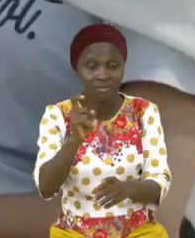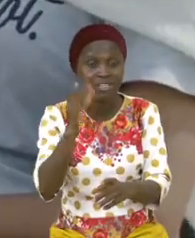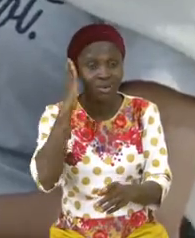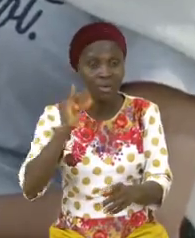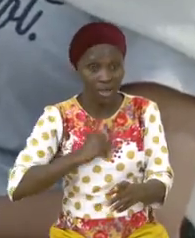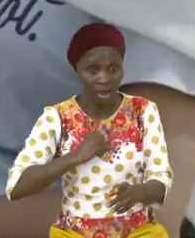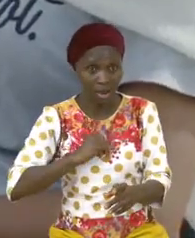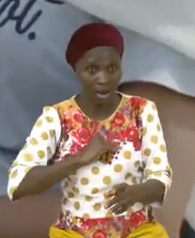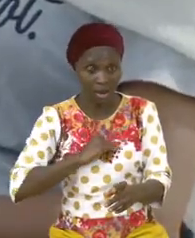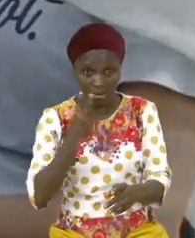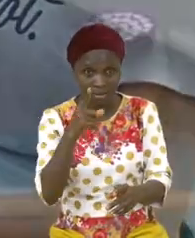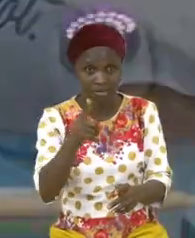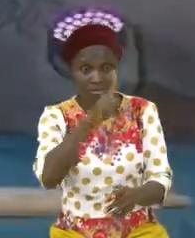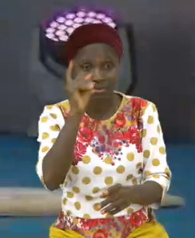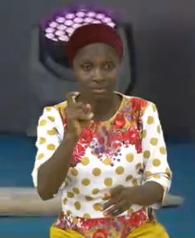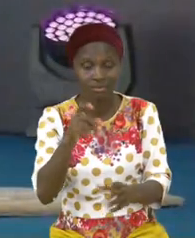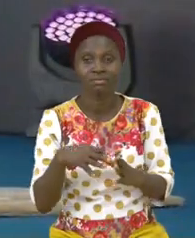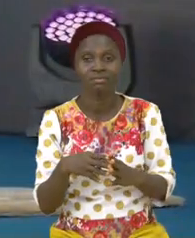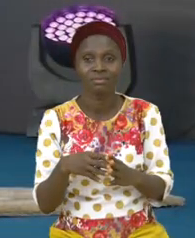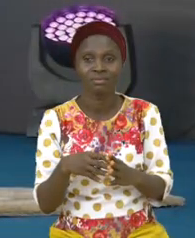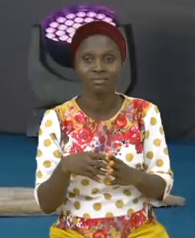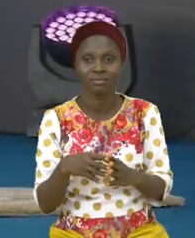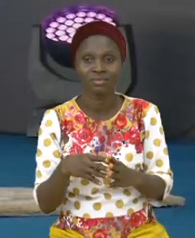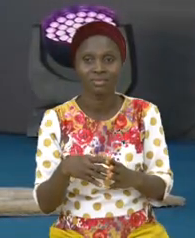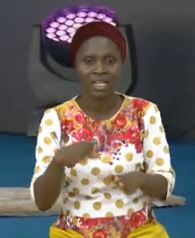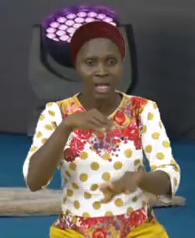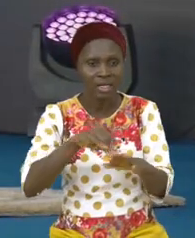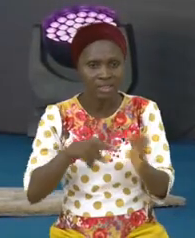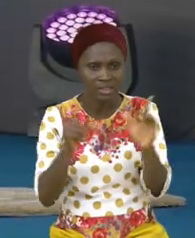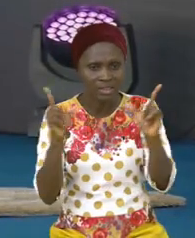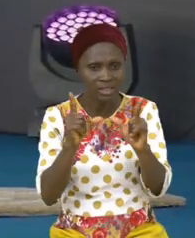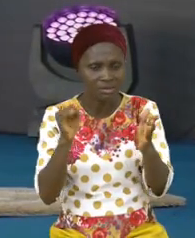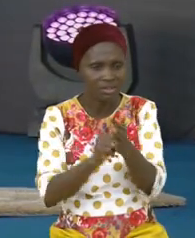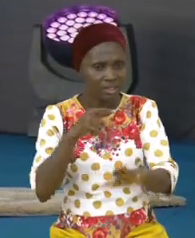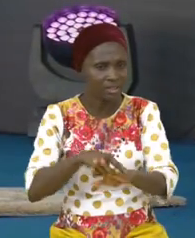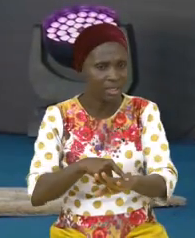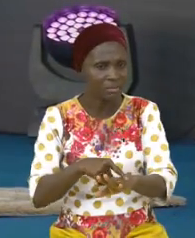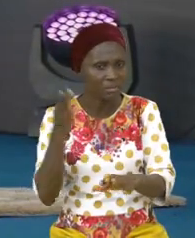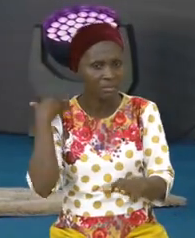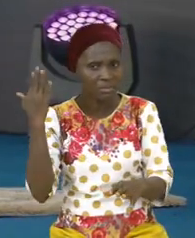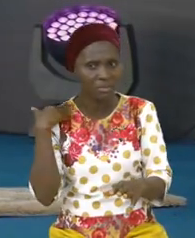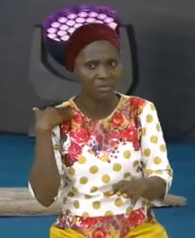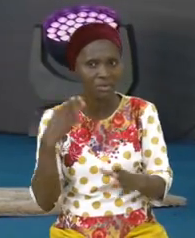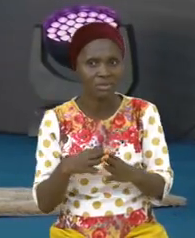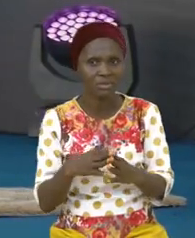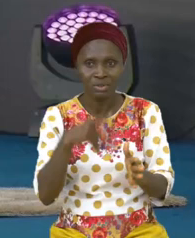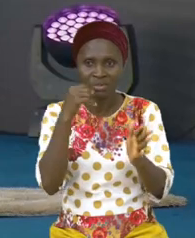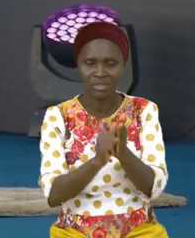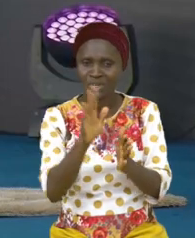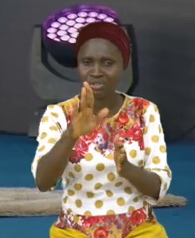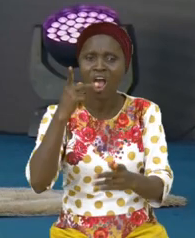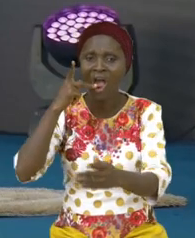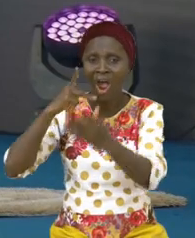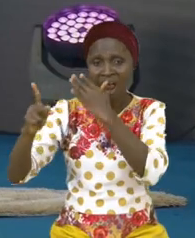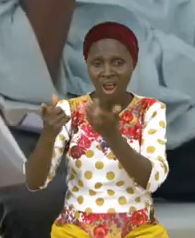I'll say, but you were at this level at that time. You say, Pastor, your prophecy came through in